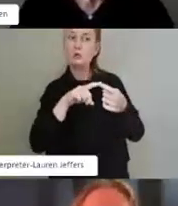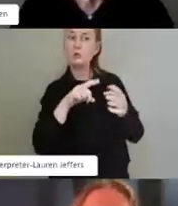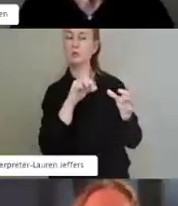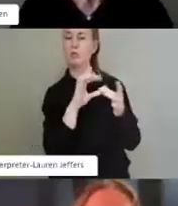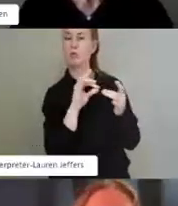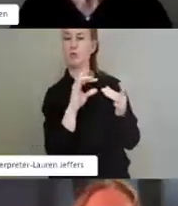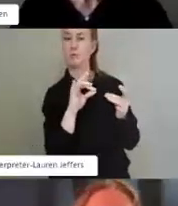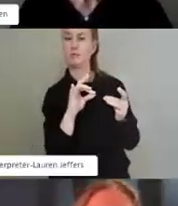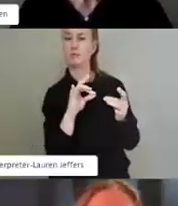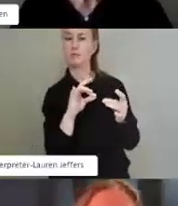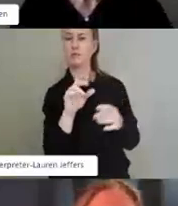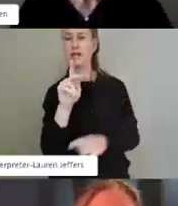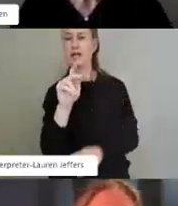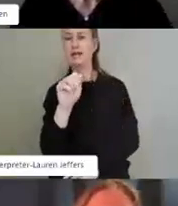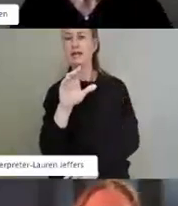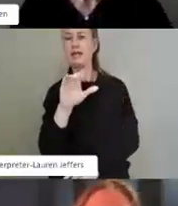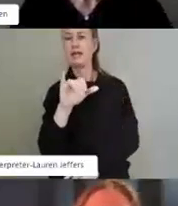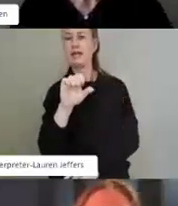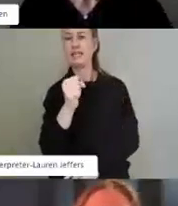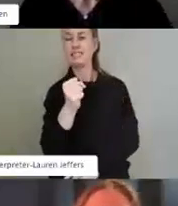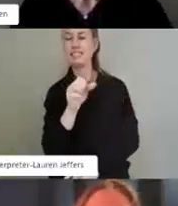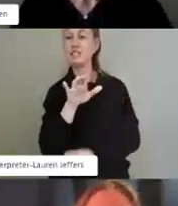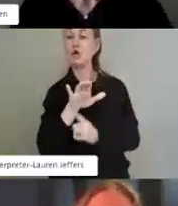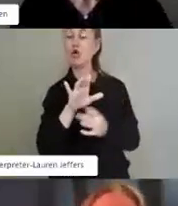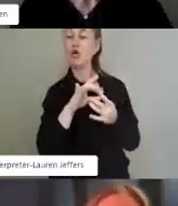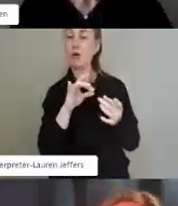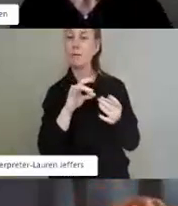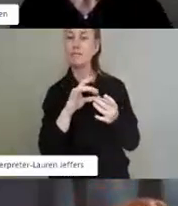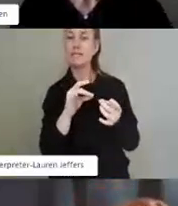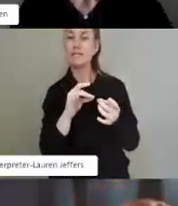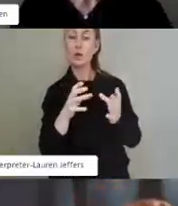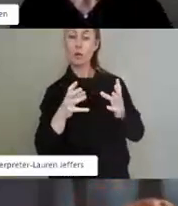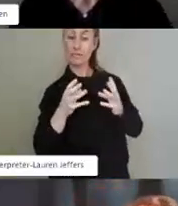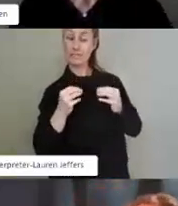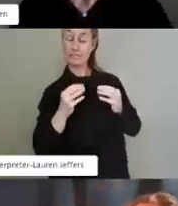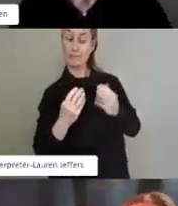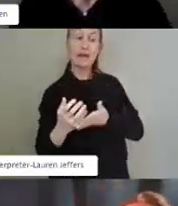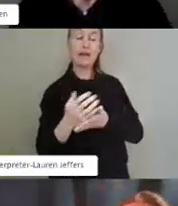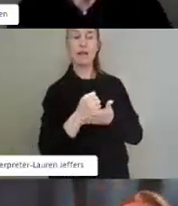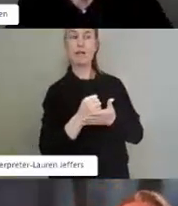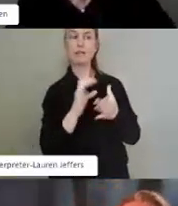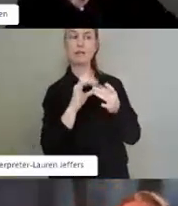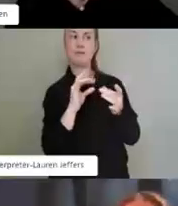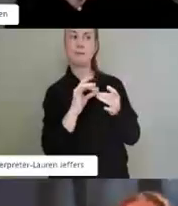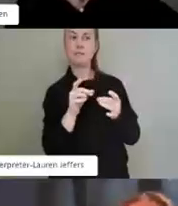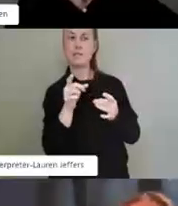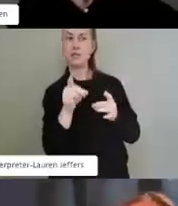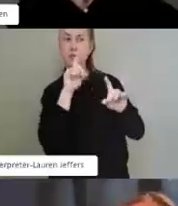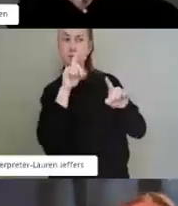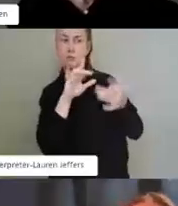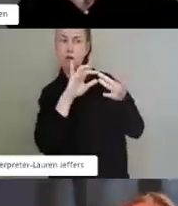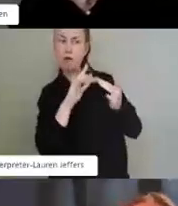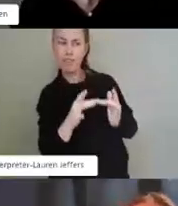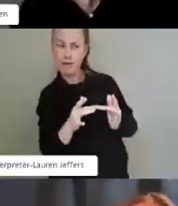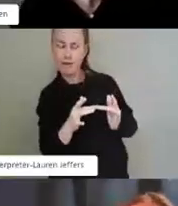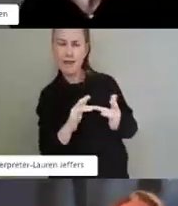Casey's comment there about that we're just taking comments and that you'll be posting the responses online. How do we